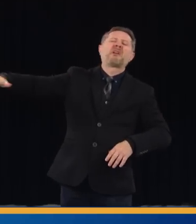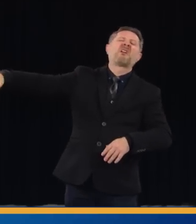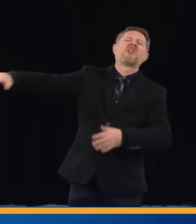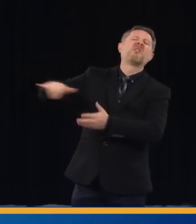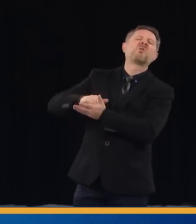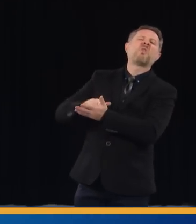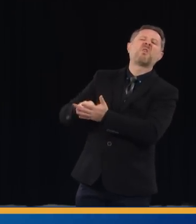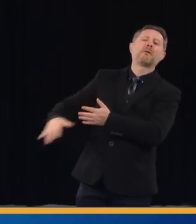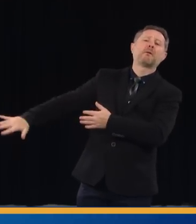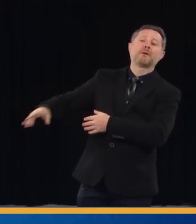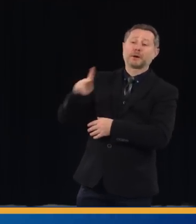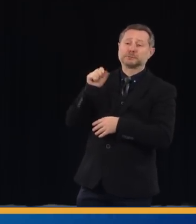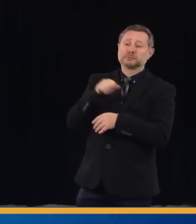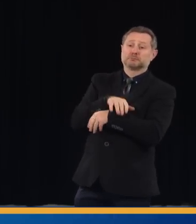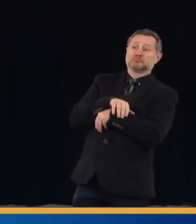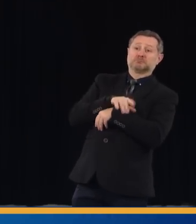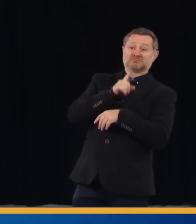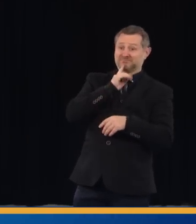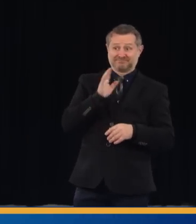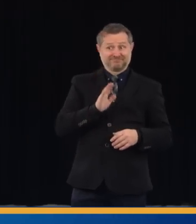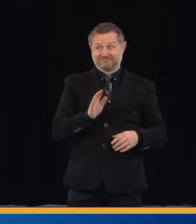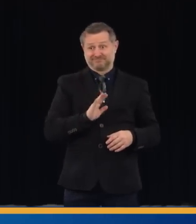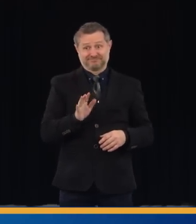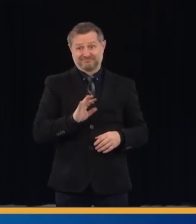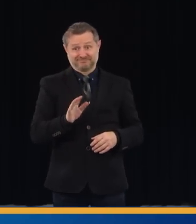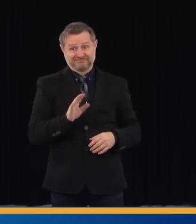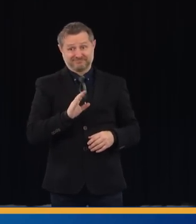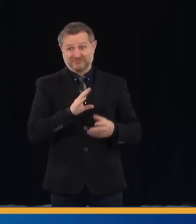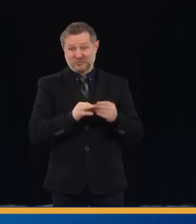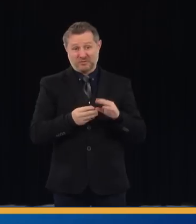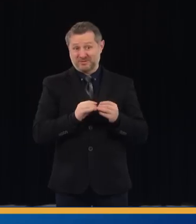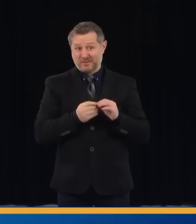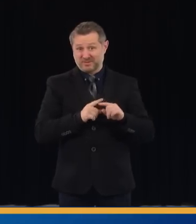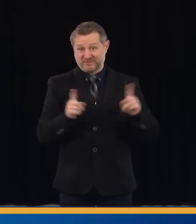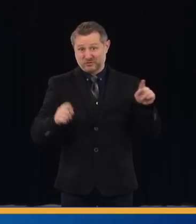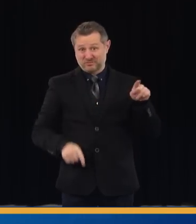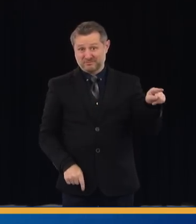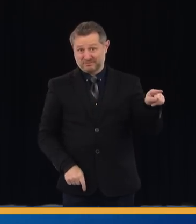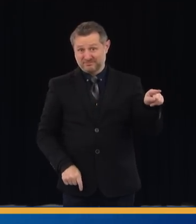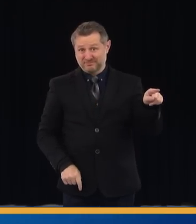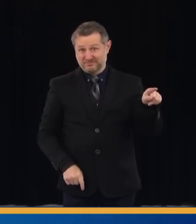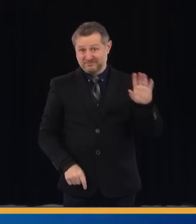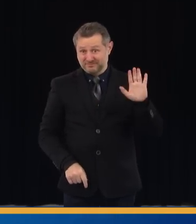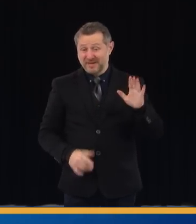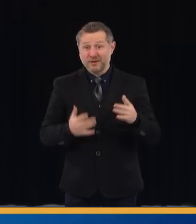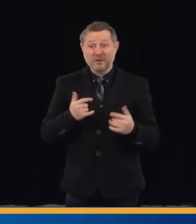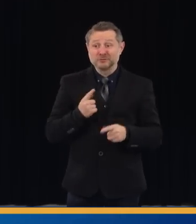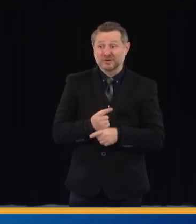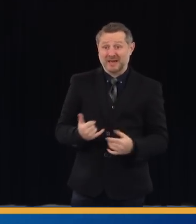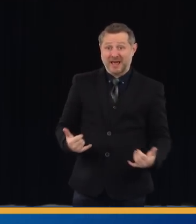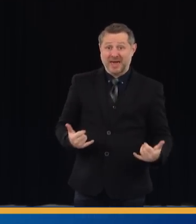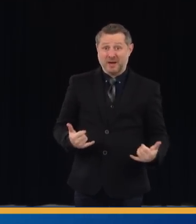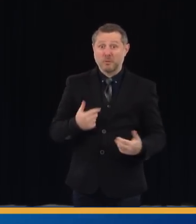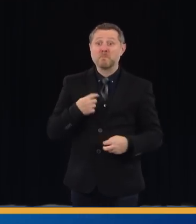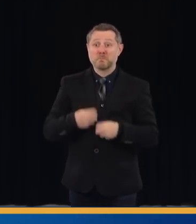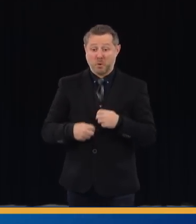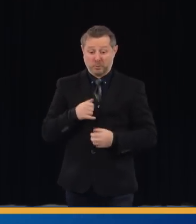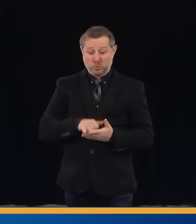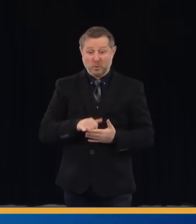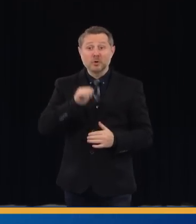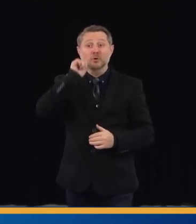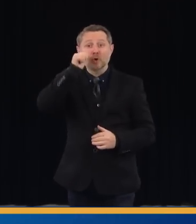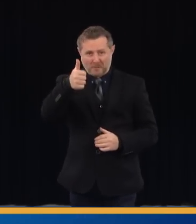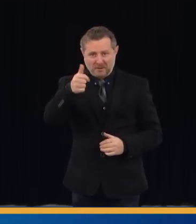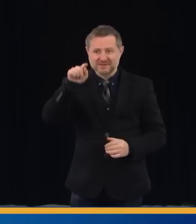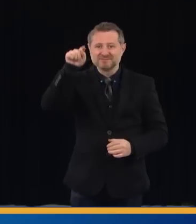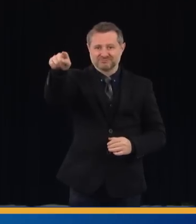York problem today. Tomorrow, it's a Kansas problem and a Texas problem and a New Mexico problem.